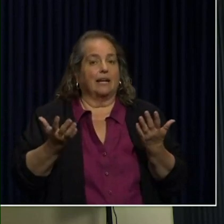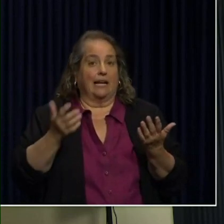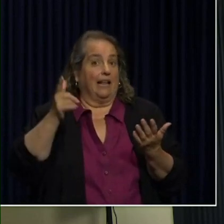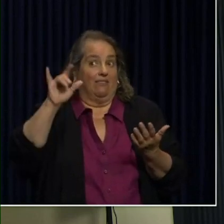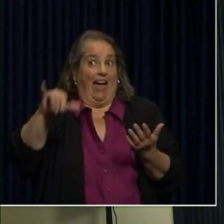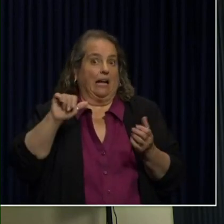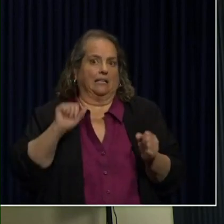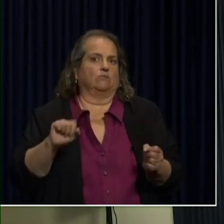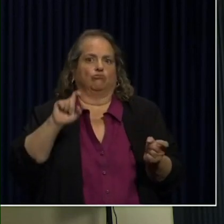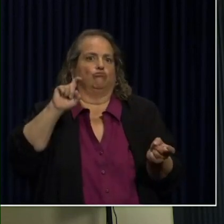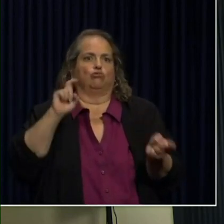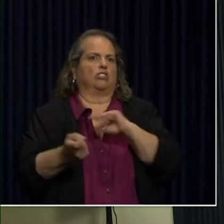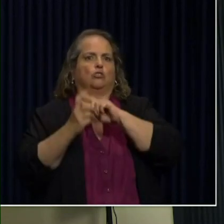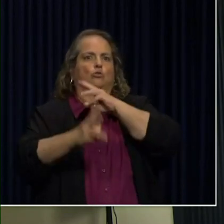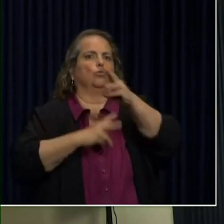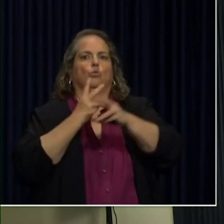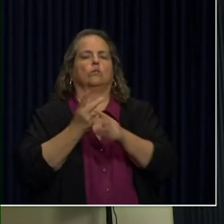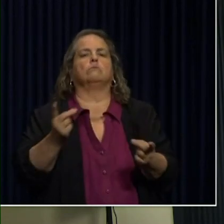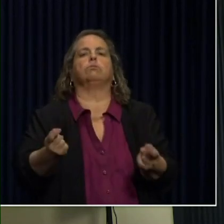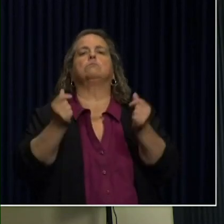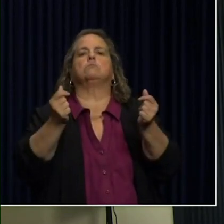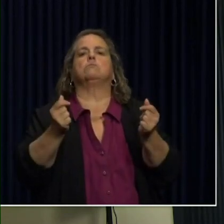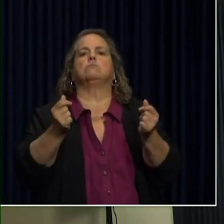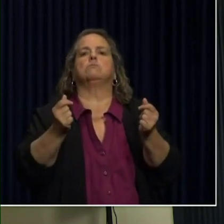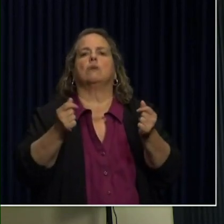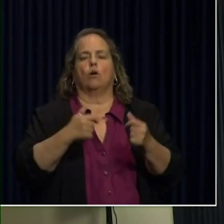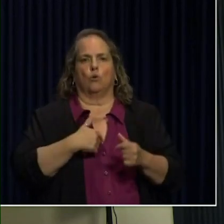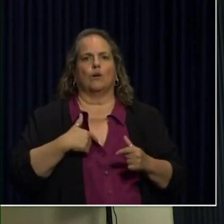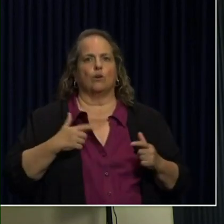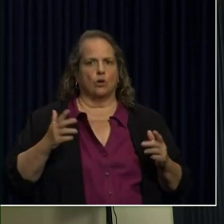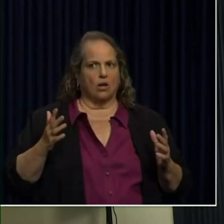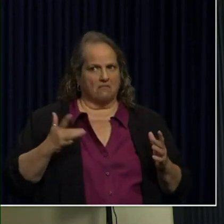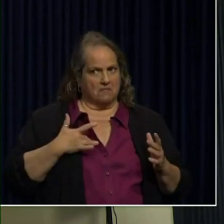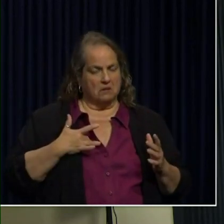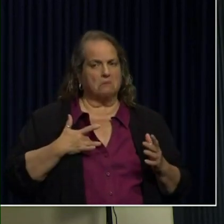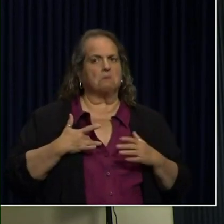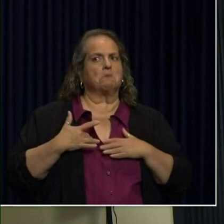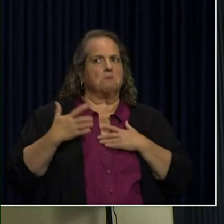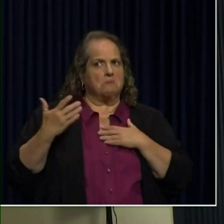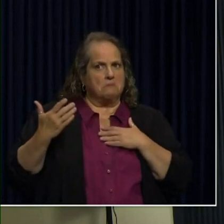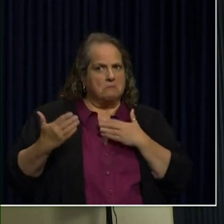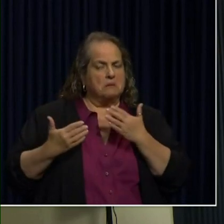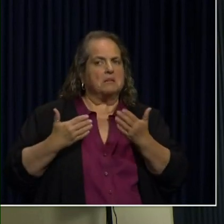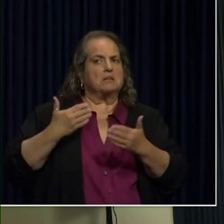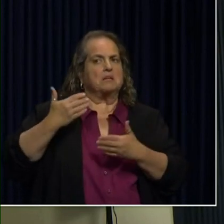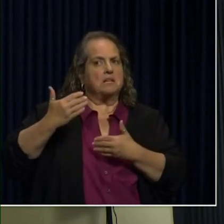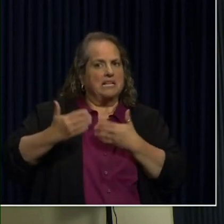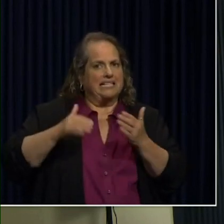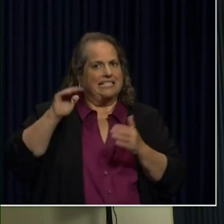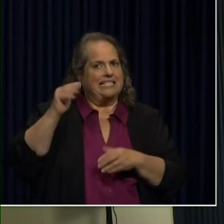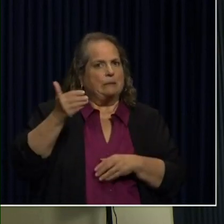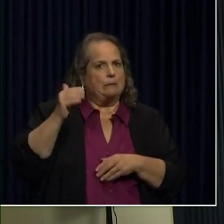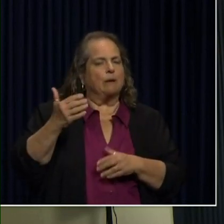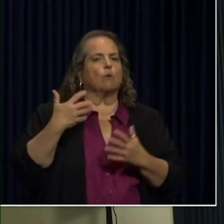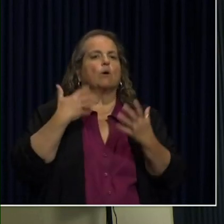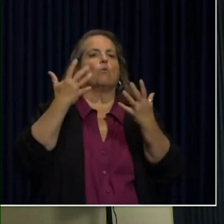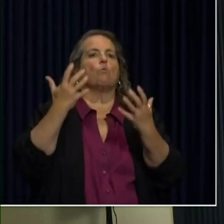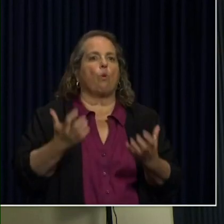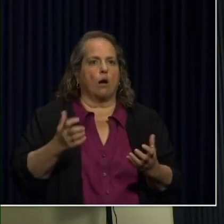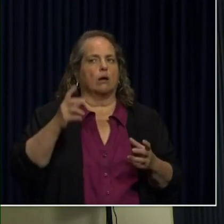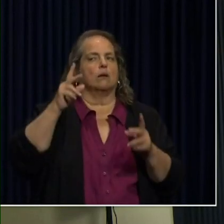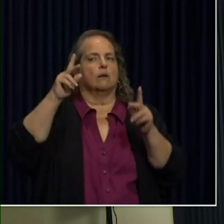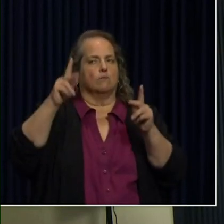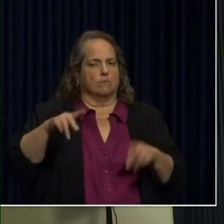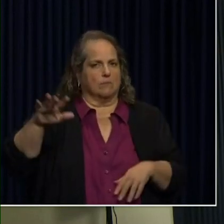world in a moment. And we're certainly encourage and want somebody to get